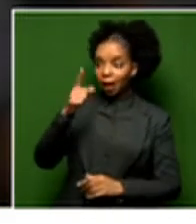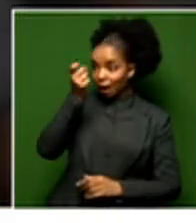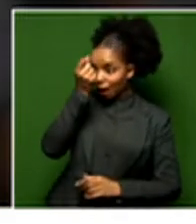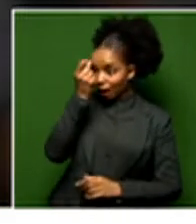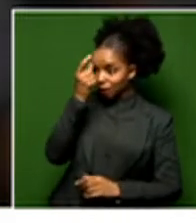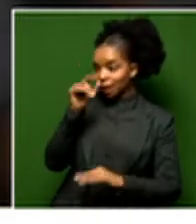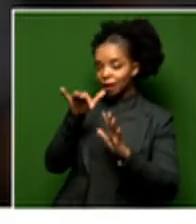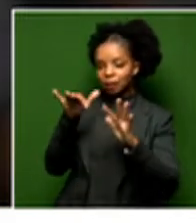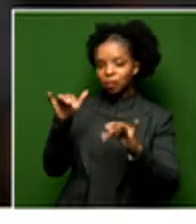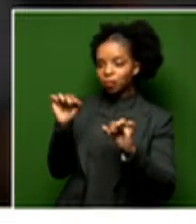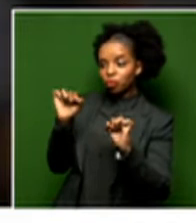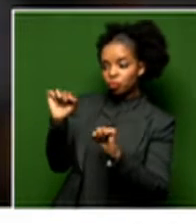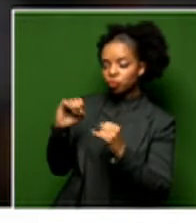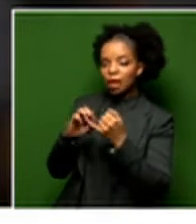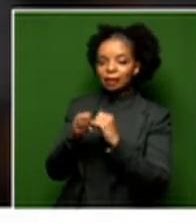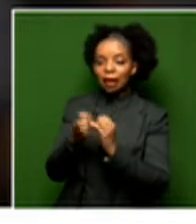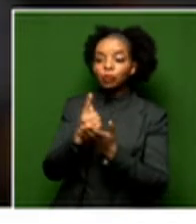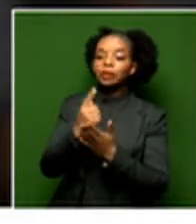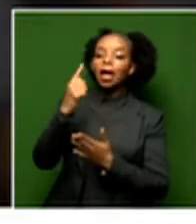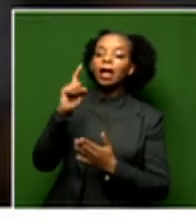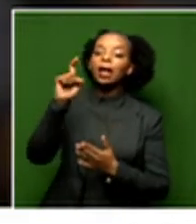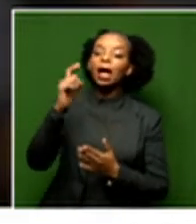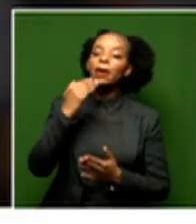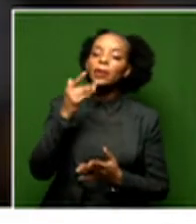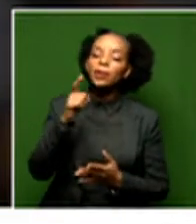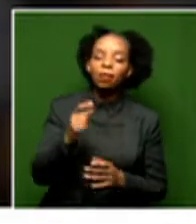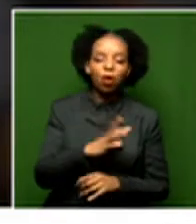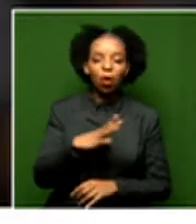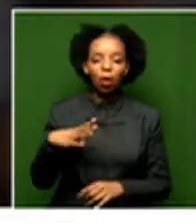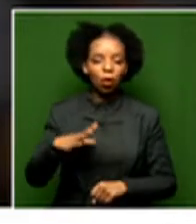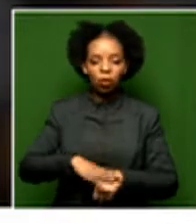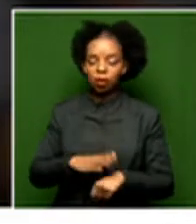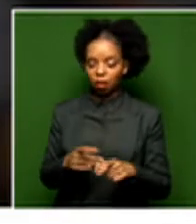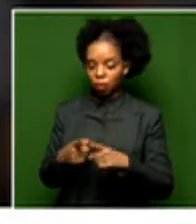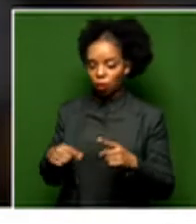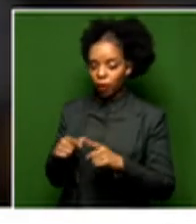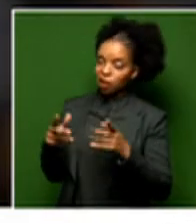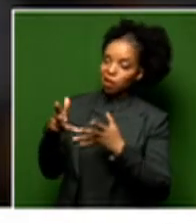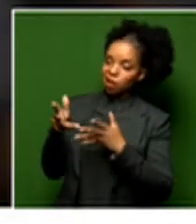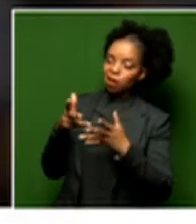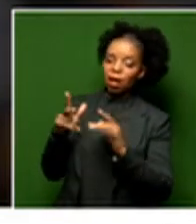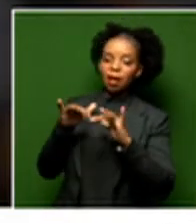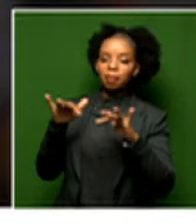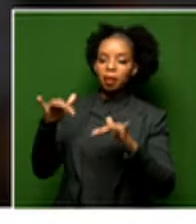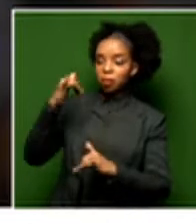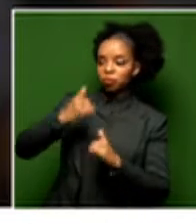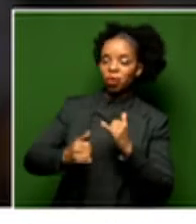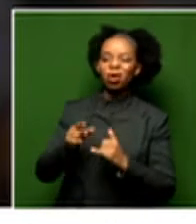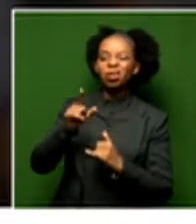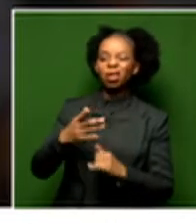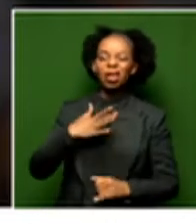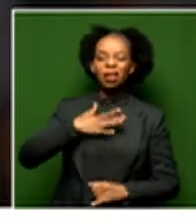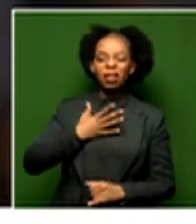that you are trying to communicate to. For the longest time, we've been communicating to the wrong people at some point, and it was discouraging because